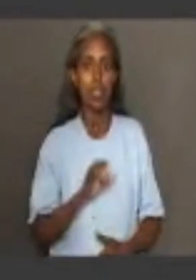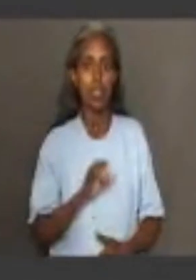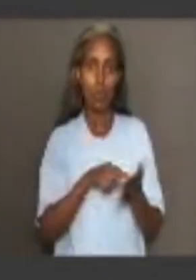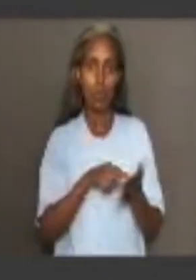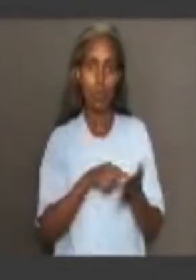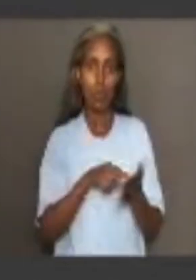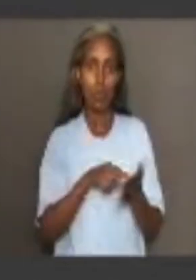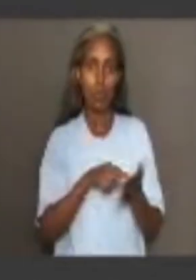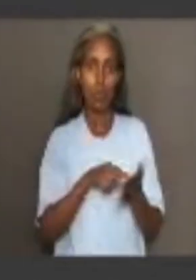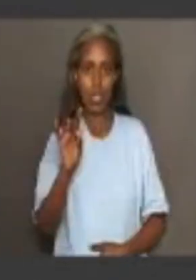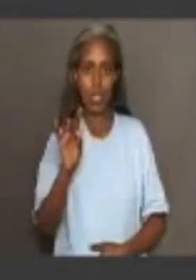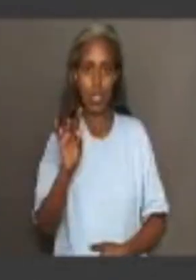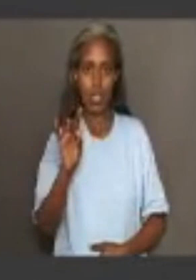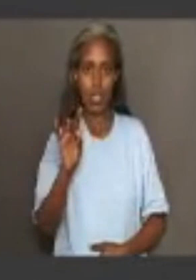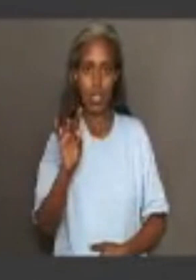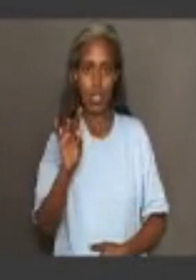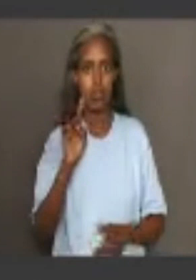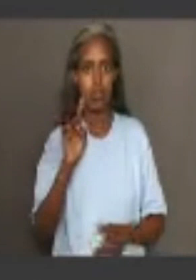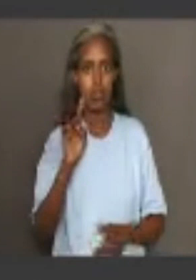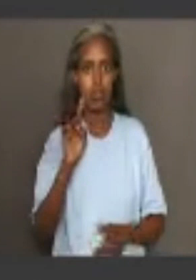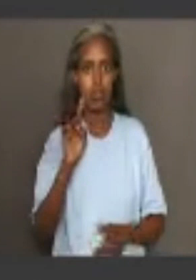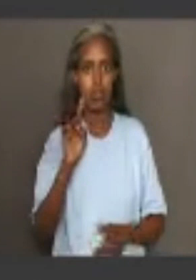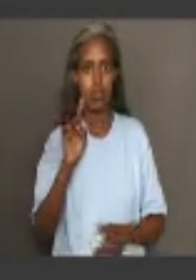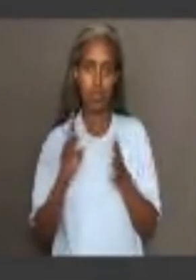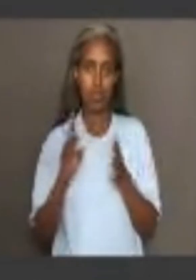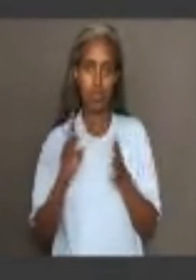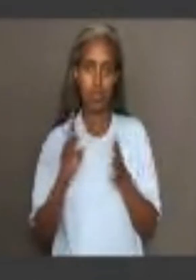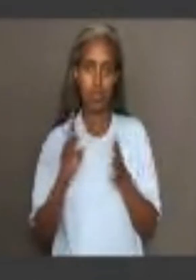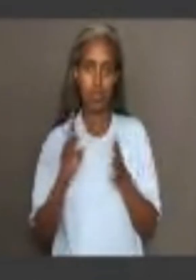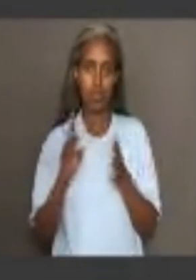0.48 is also in decimal form.